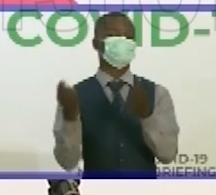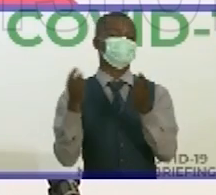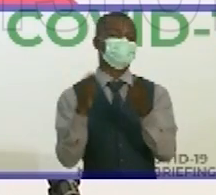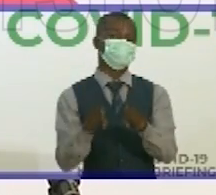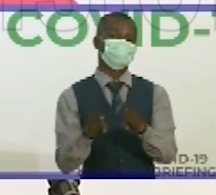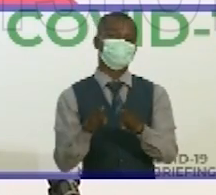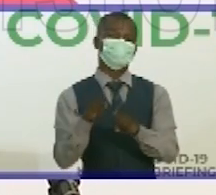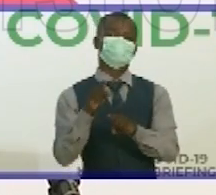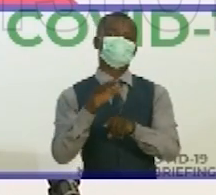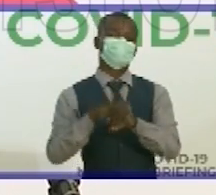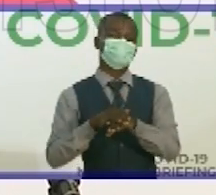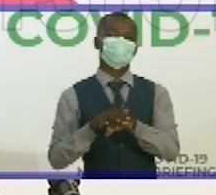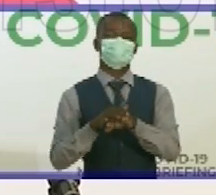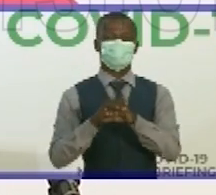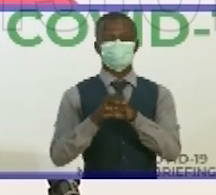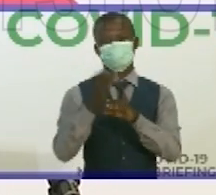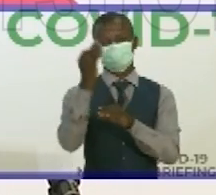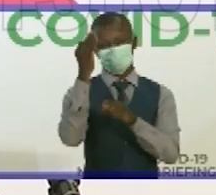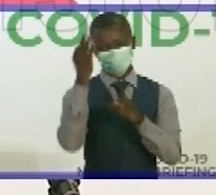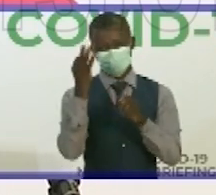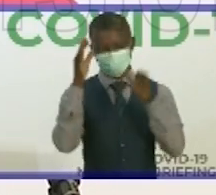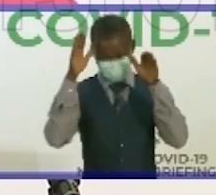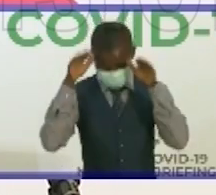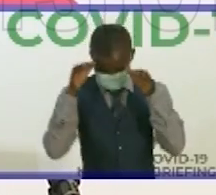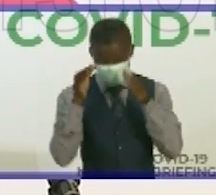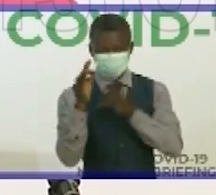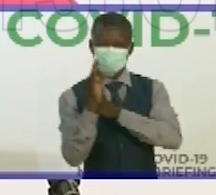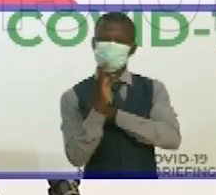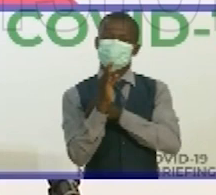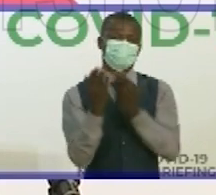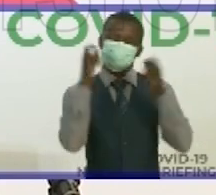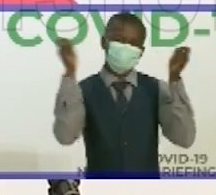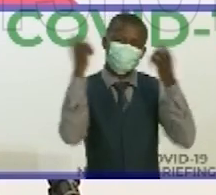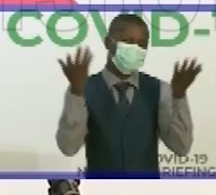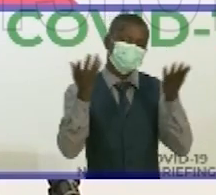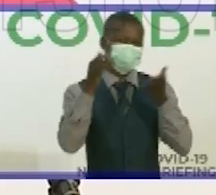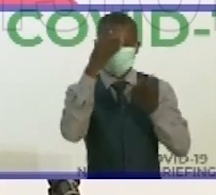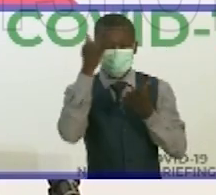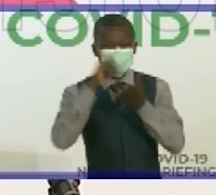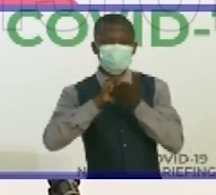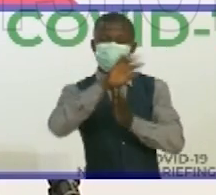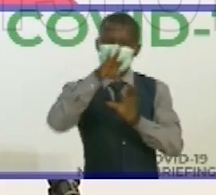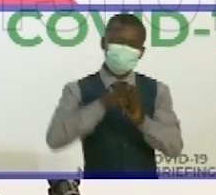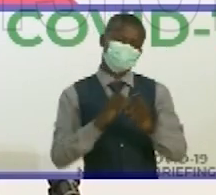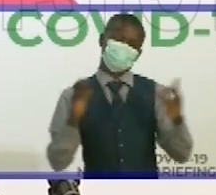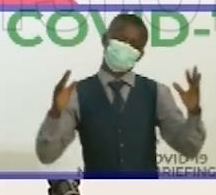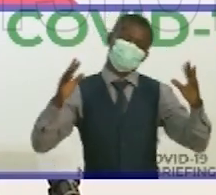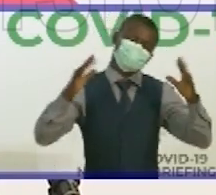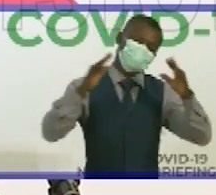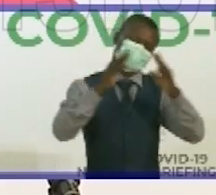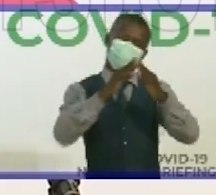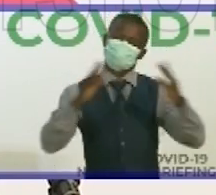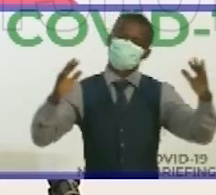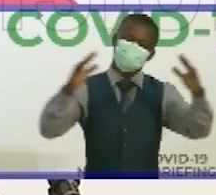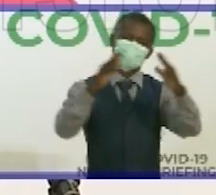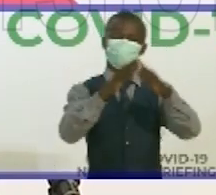al-Kabir festival. This naturally comes with lots of mass gatherings, but we must not